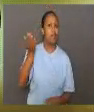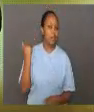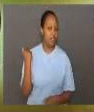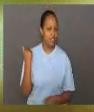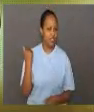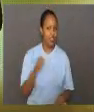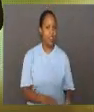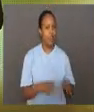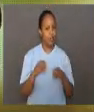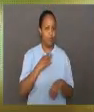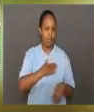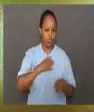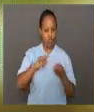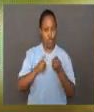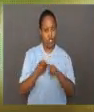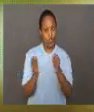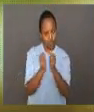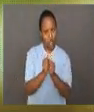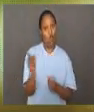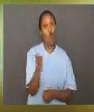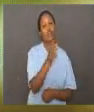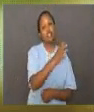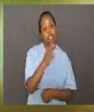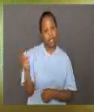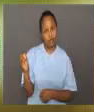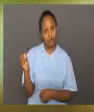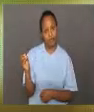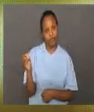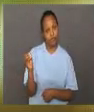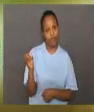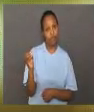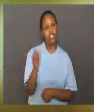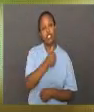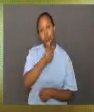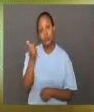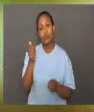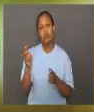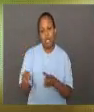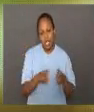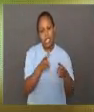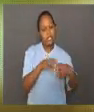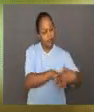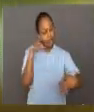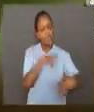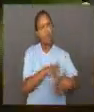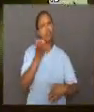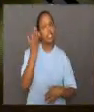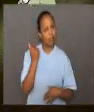Students, please work with a partner to list other ways that the peasants were exploited.